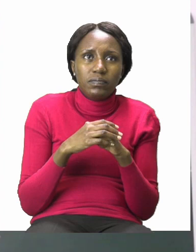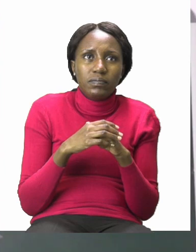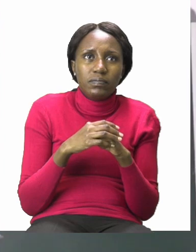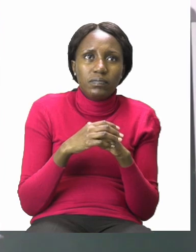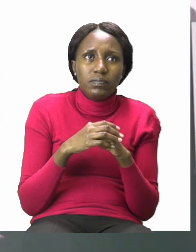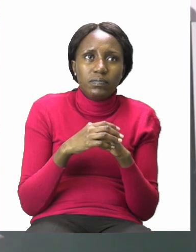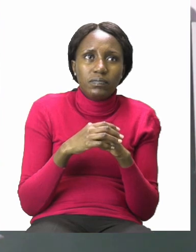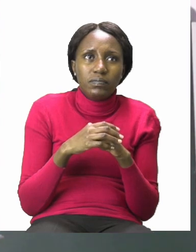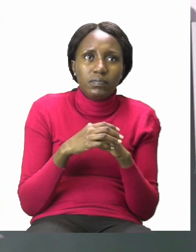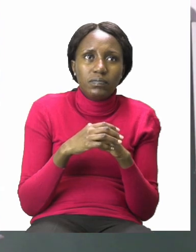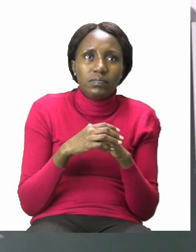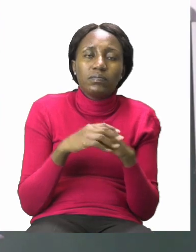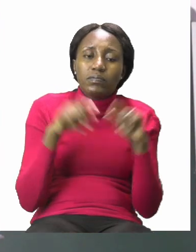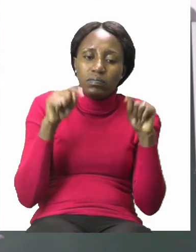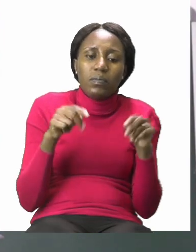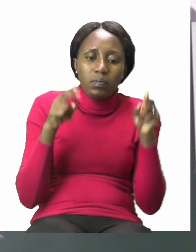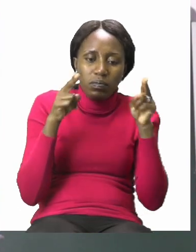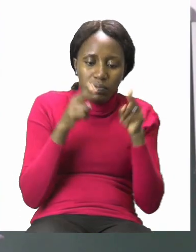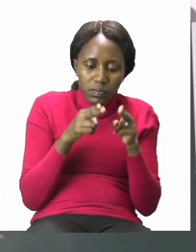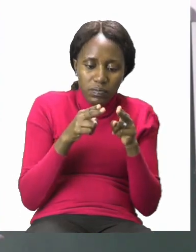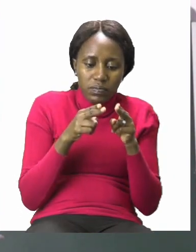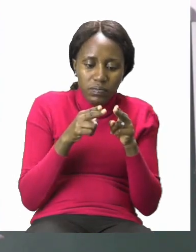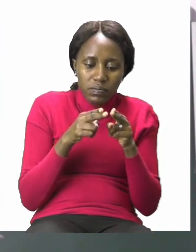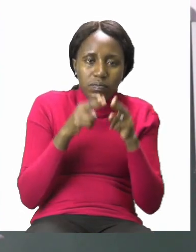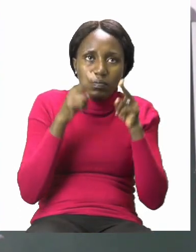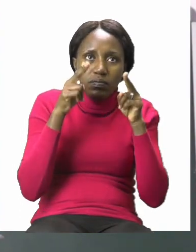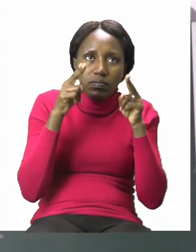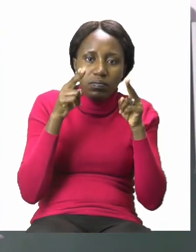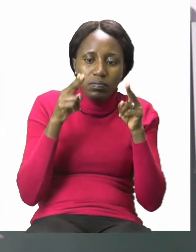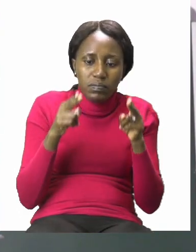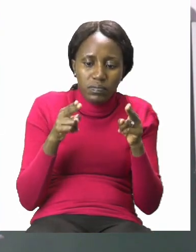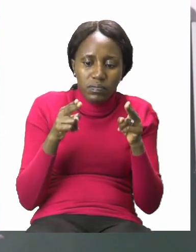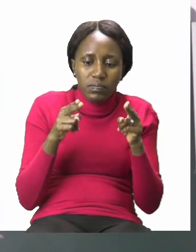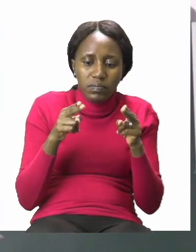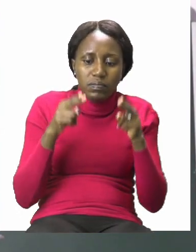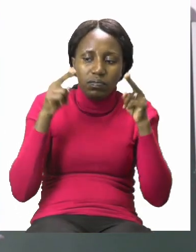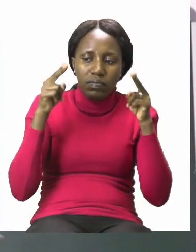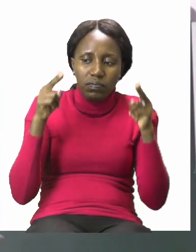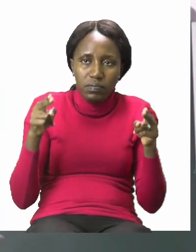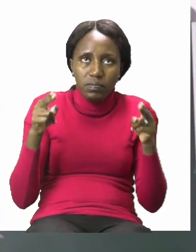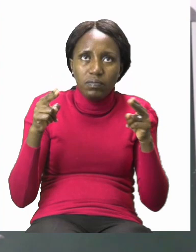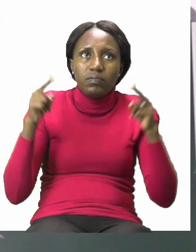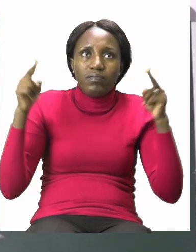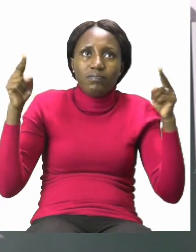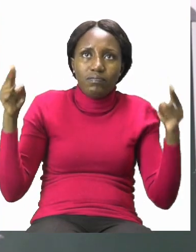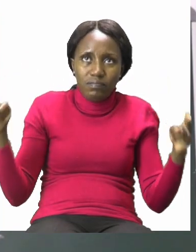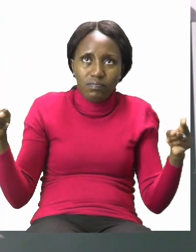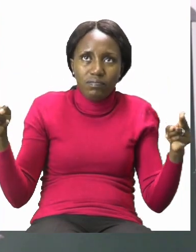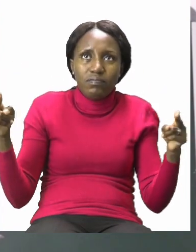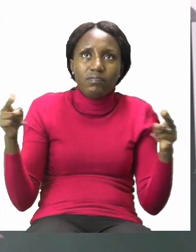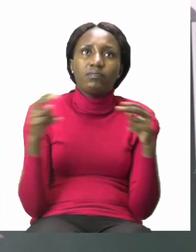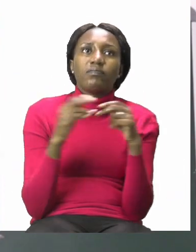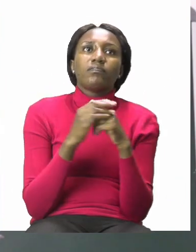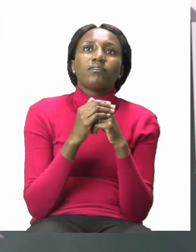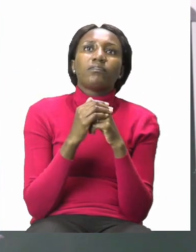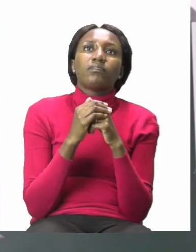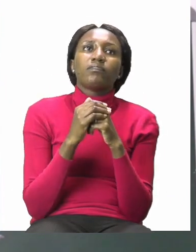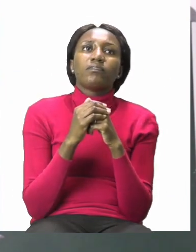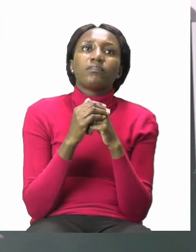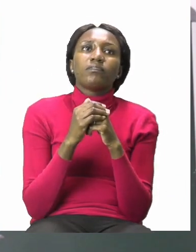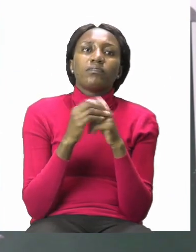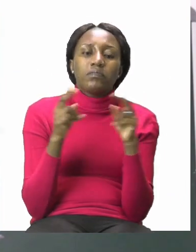them from the shortest to the longest. So short in this case